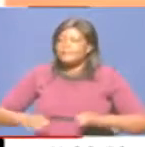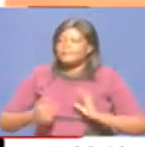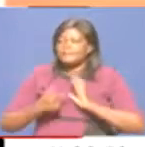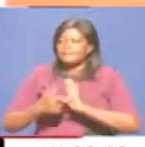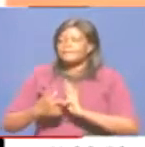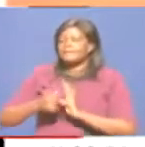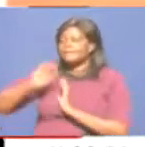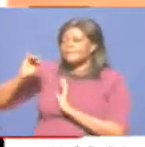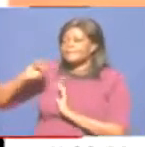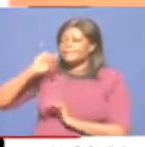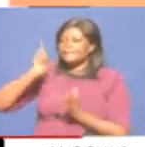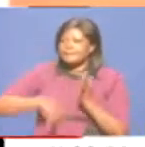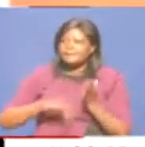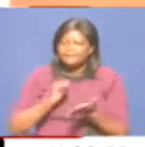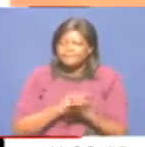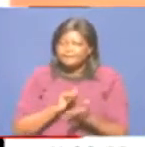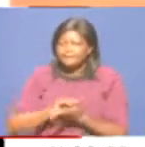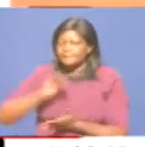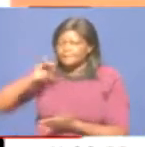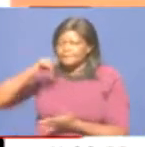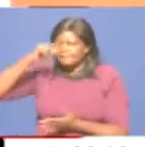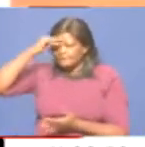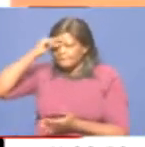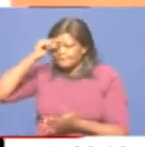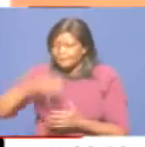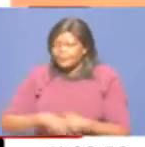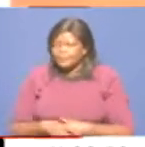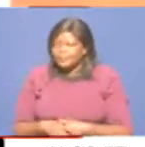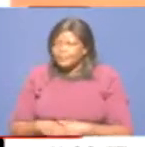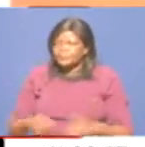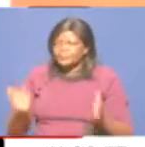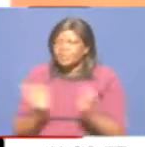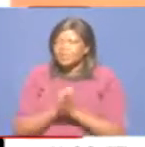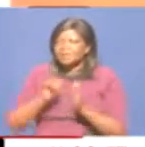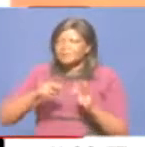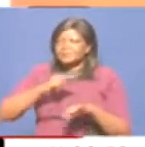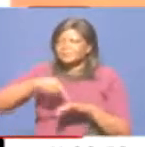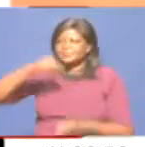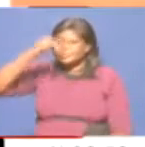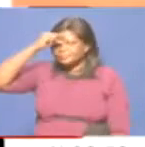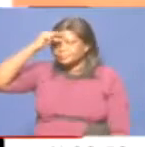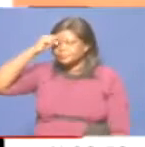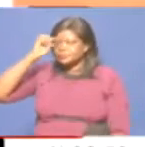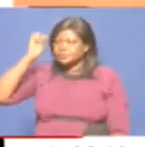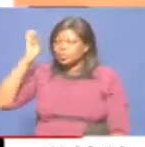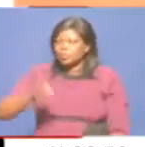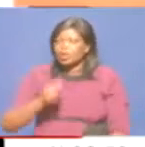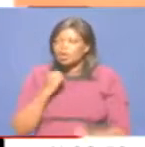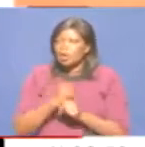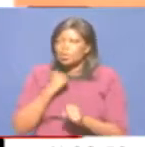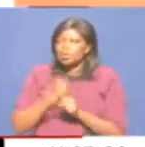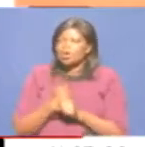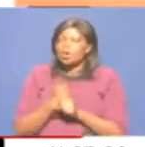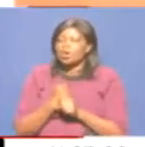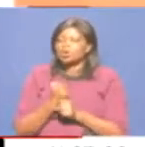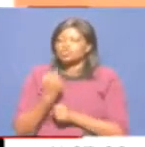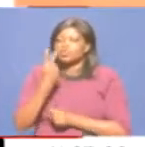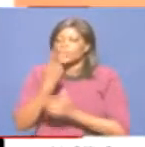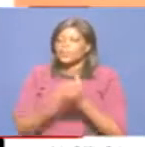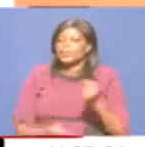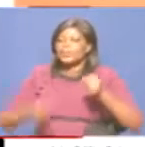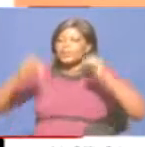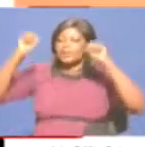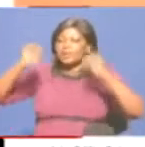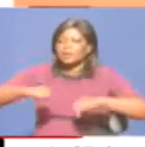says that the county government and national government will work on mutual cooperation. It